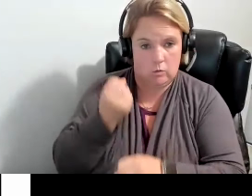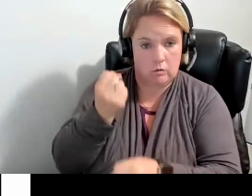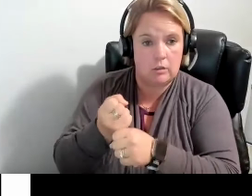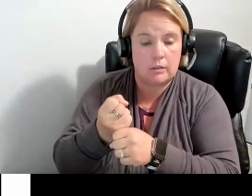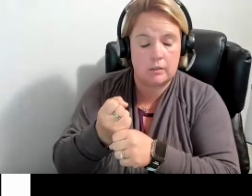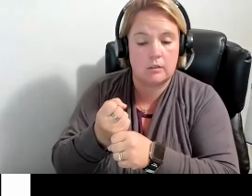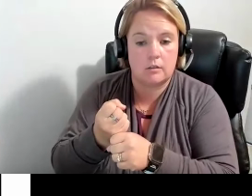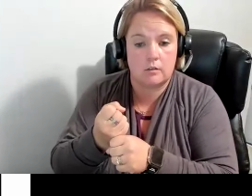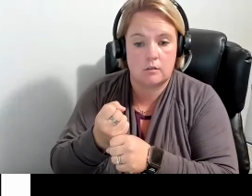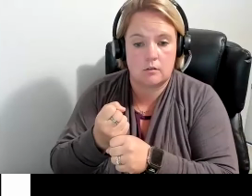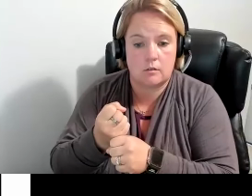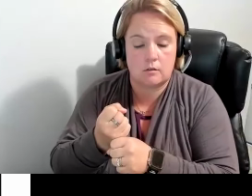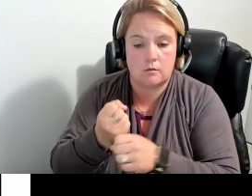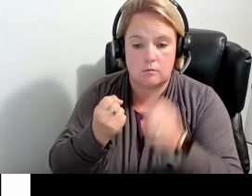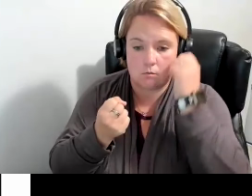we've started,